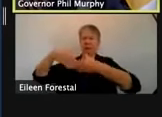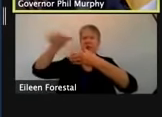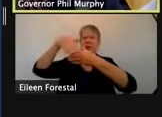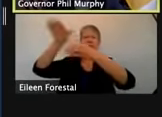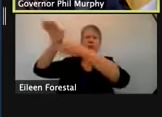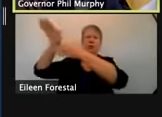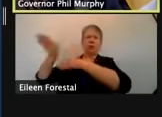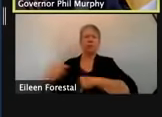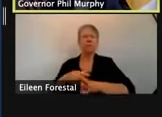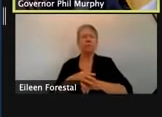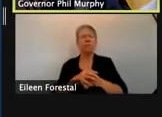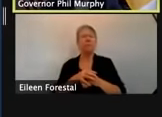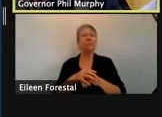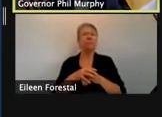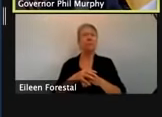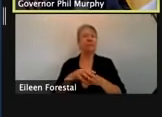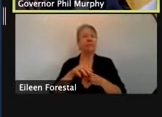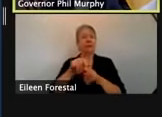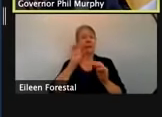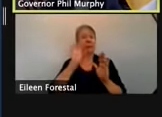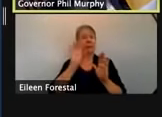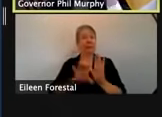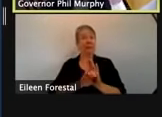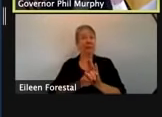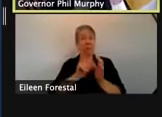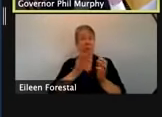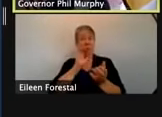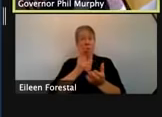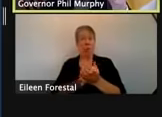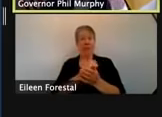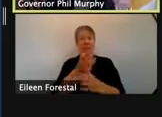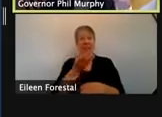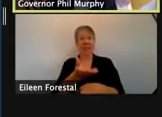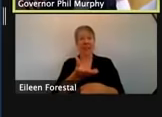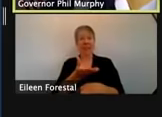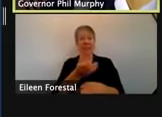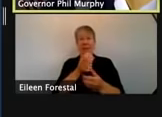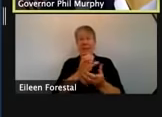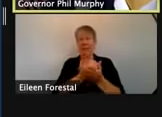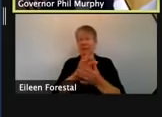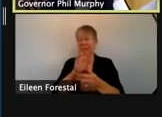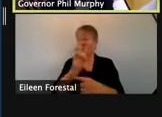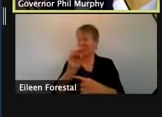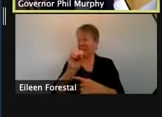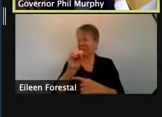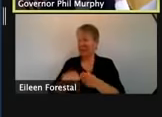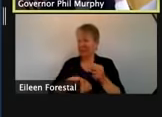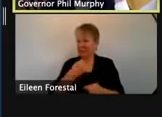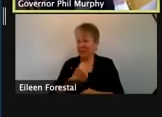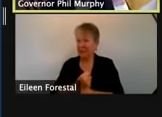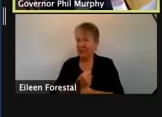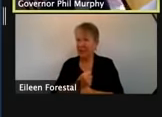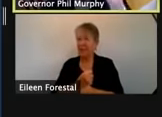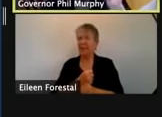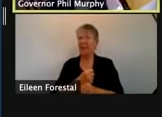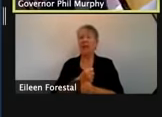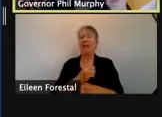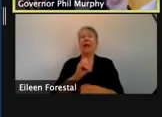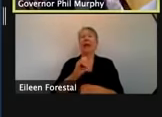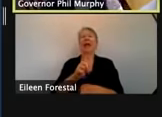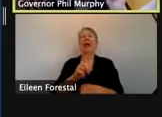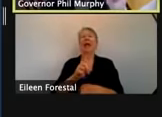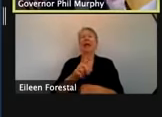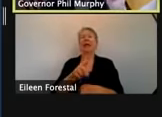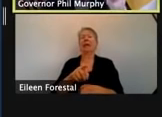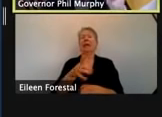of 60 years, Joyce. Ed was 89 years old when he passed, and just 1